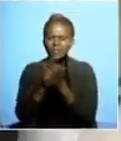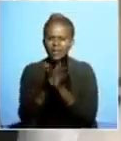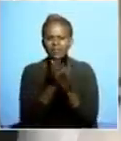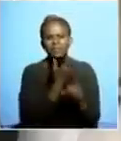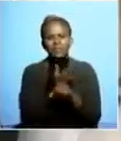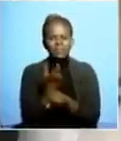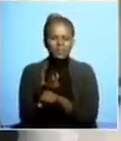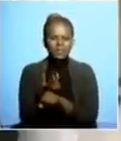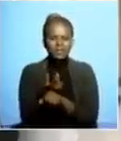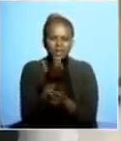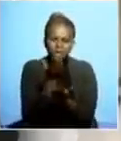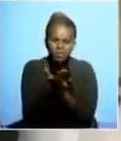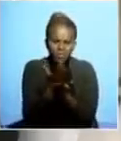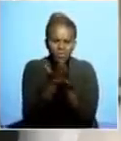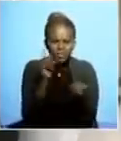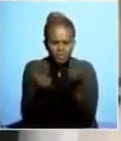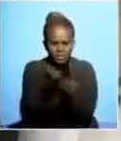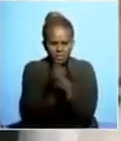Propose the changes you want,